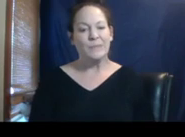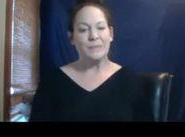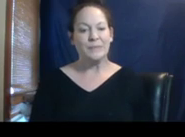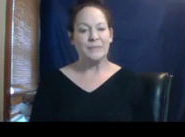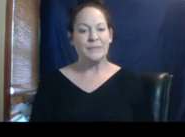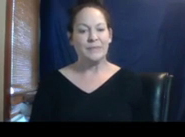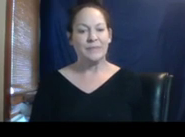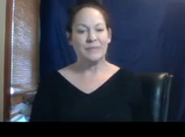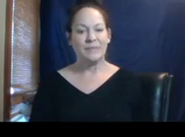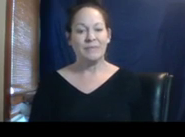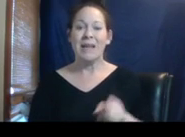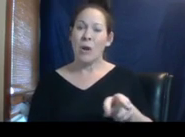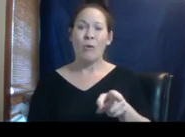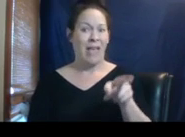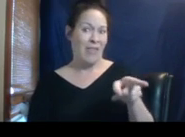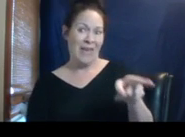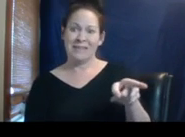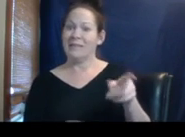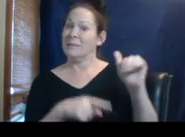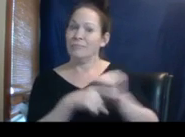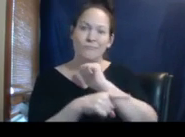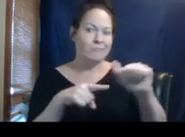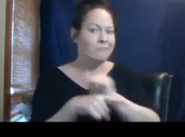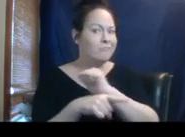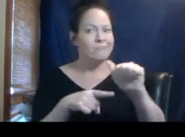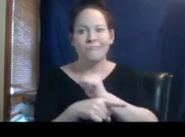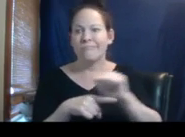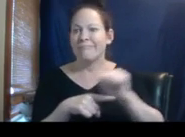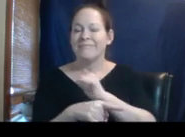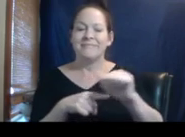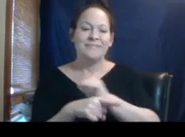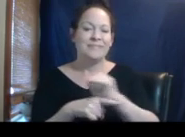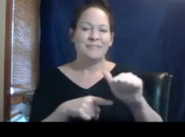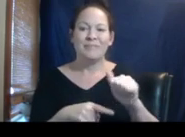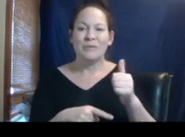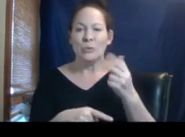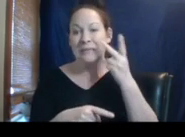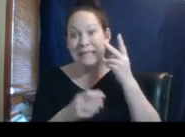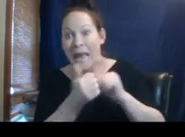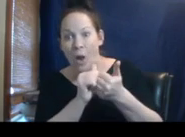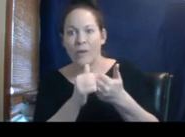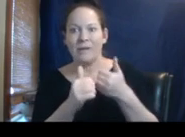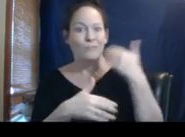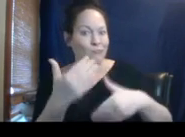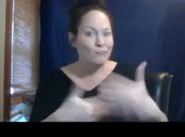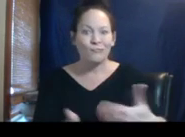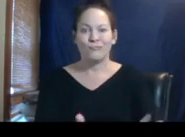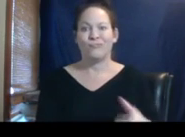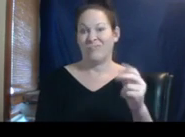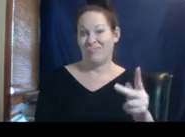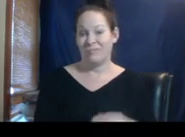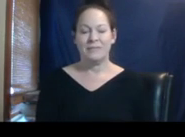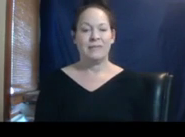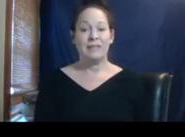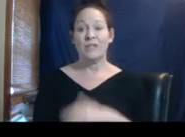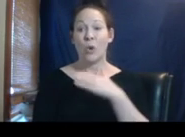you have to do a bunch of them to see all the variances that can happen and how useful it is. So I want to leave